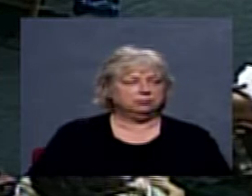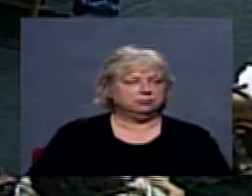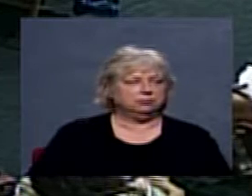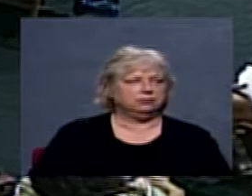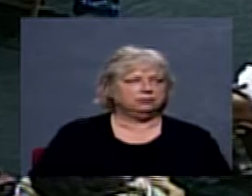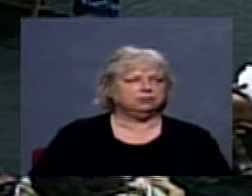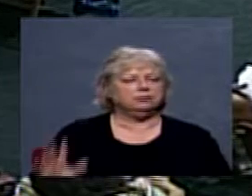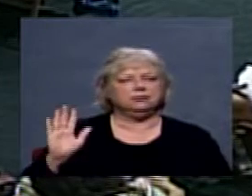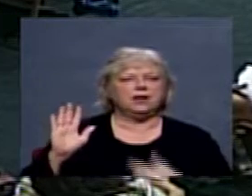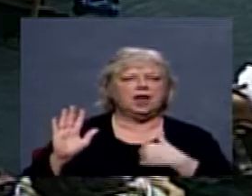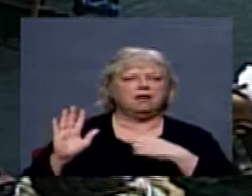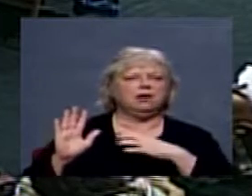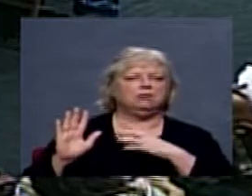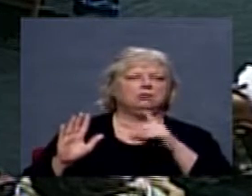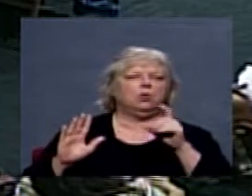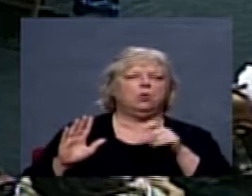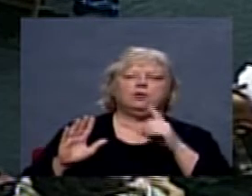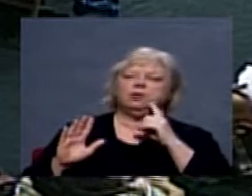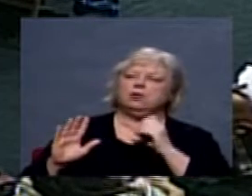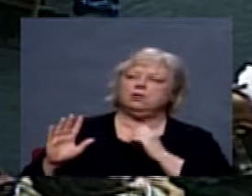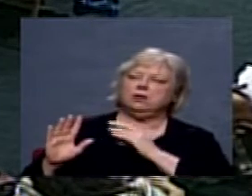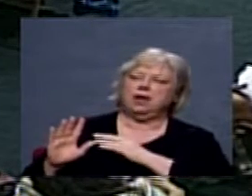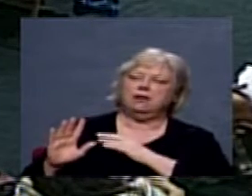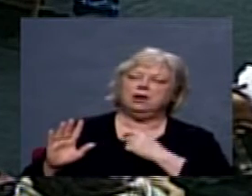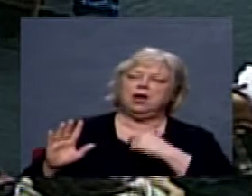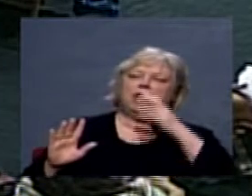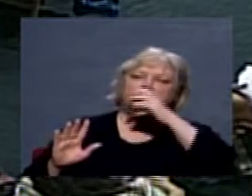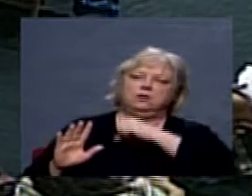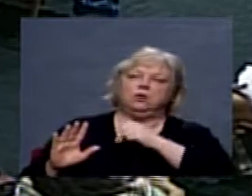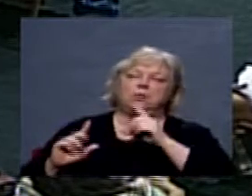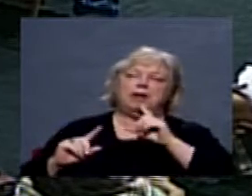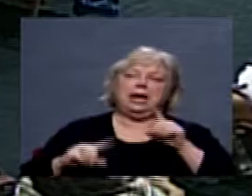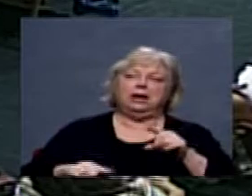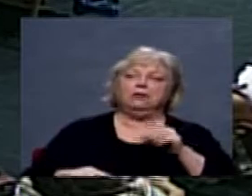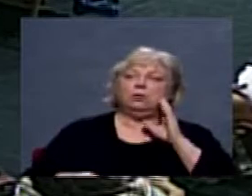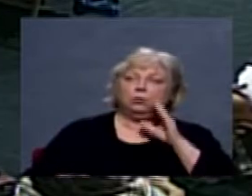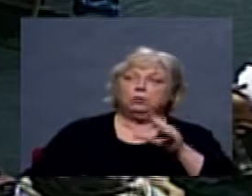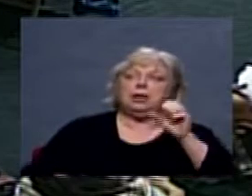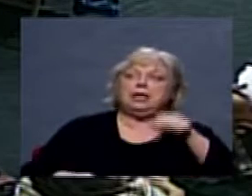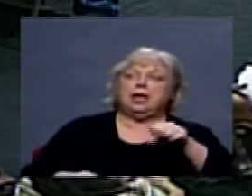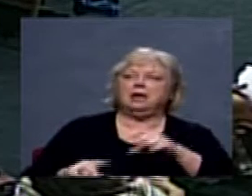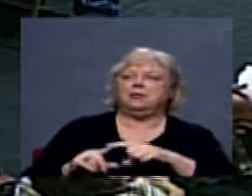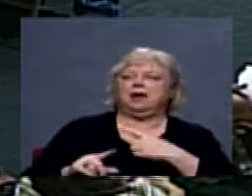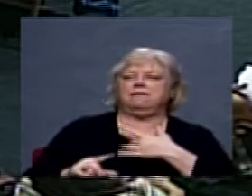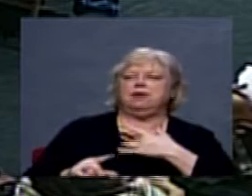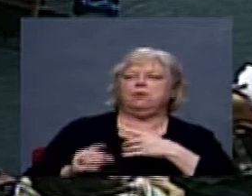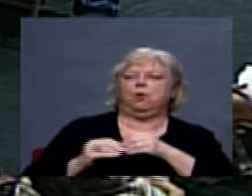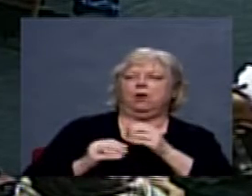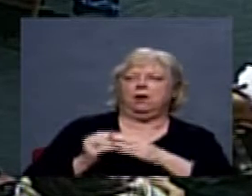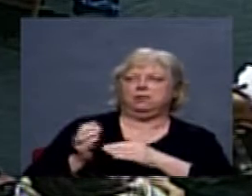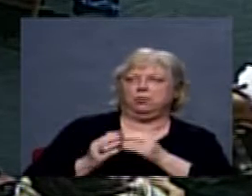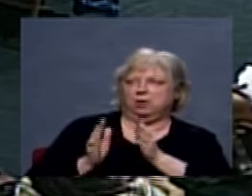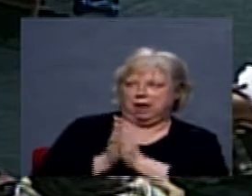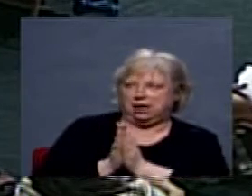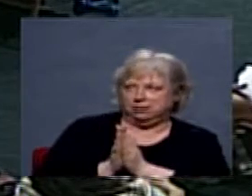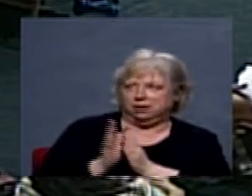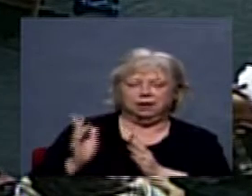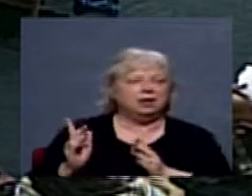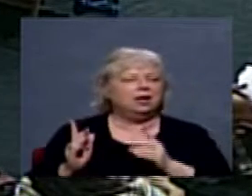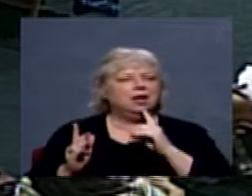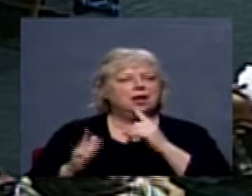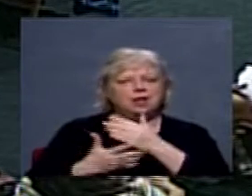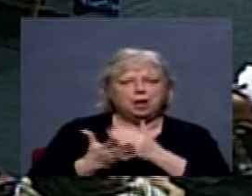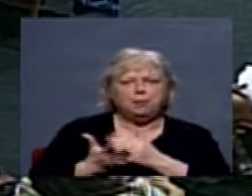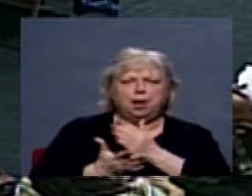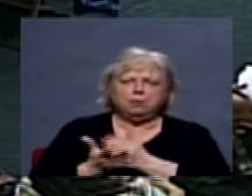I have a question for staff, and I'm assuming the answer to this question is yes, but I feel more comfortable just clarifying it anyway. As far as the components of